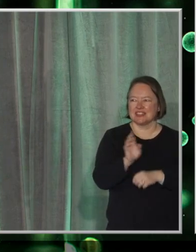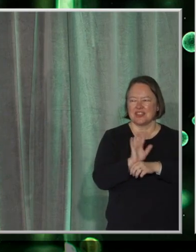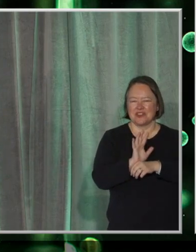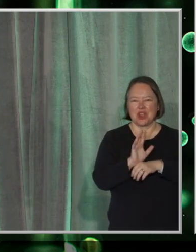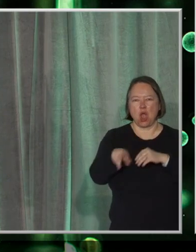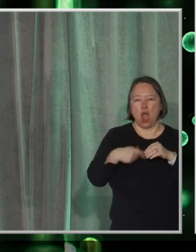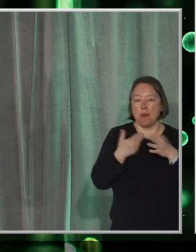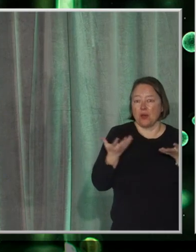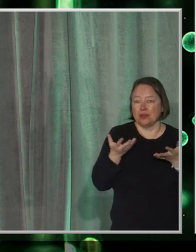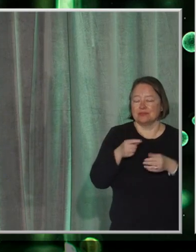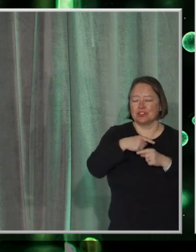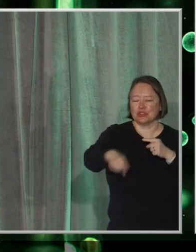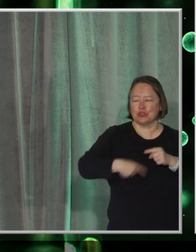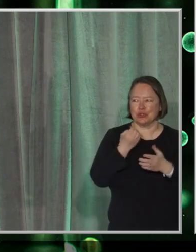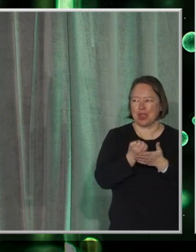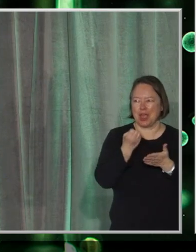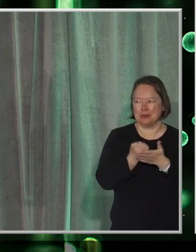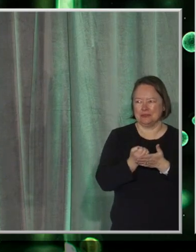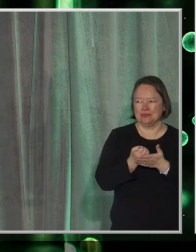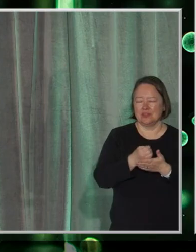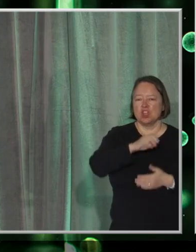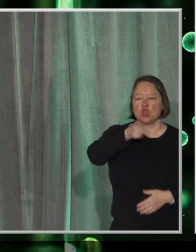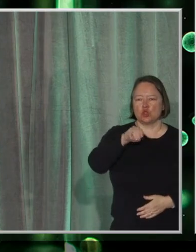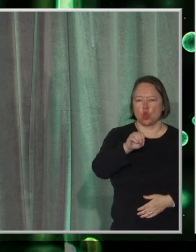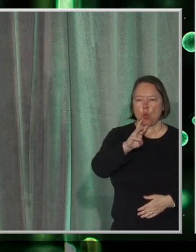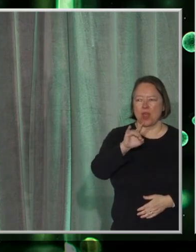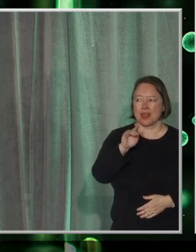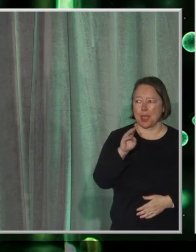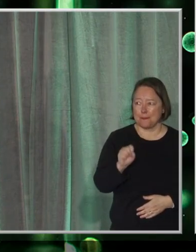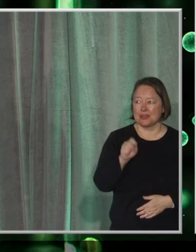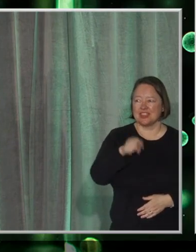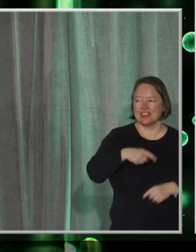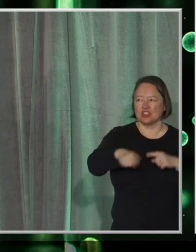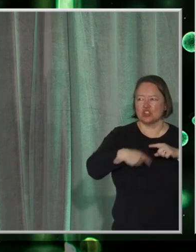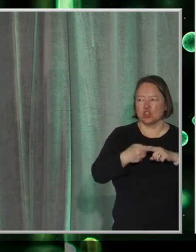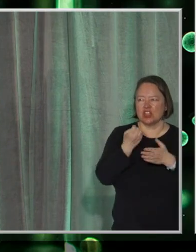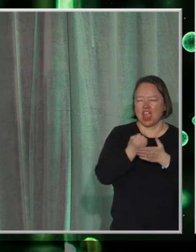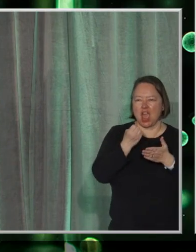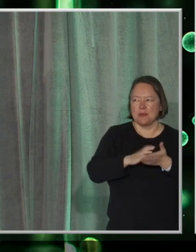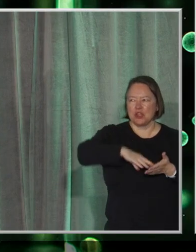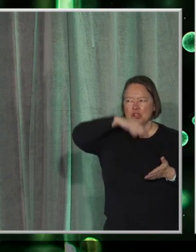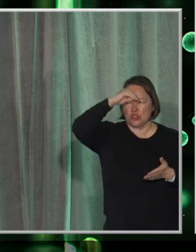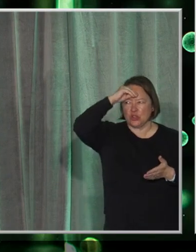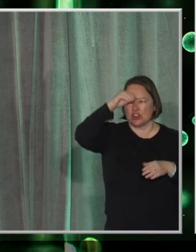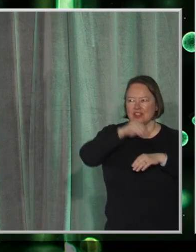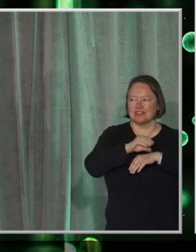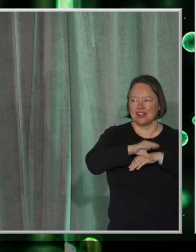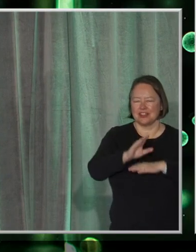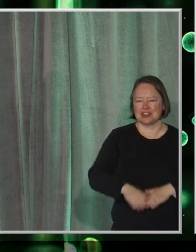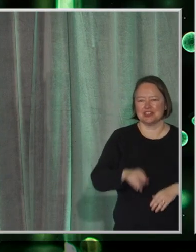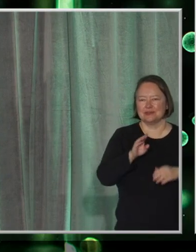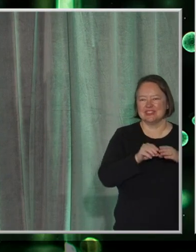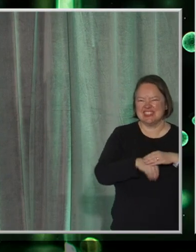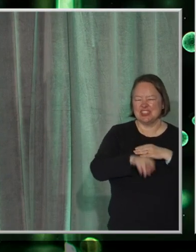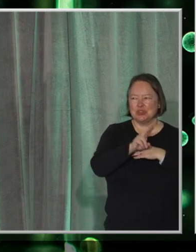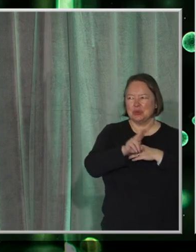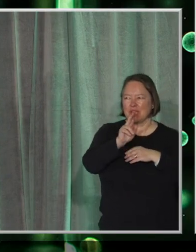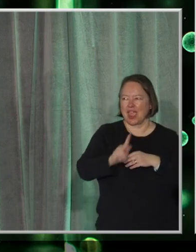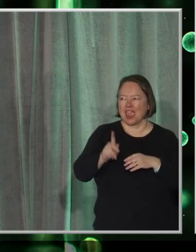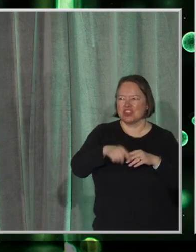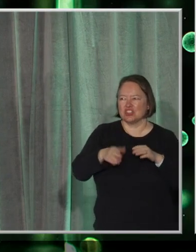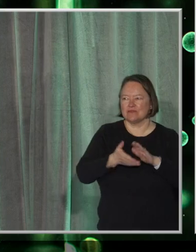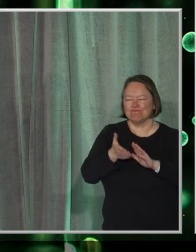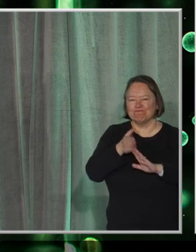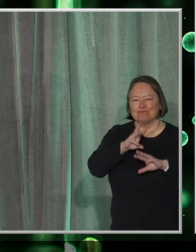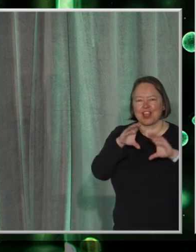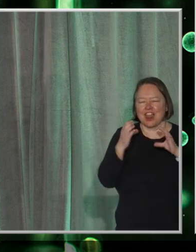videos all about the circular economy. Joe Williams is a circular economy learning consultant based in the UK,